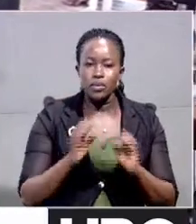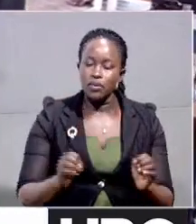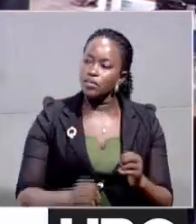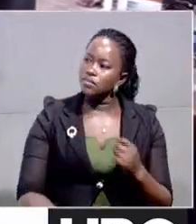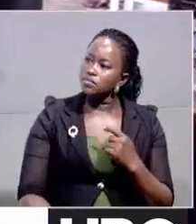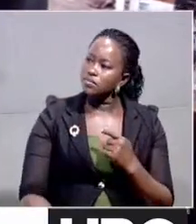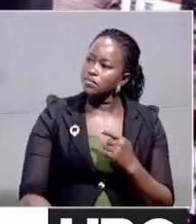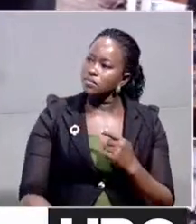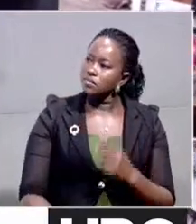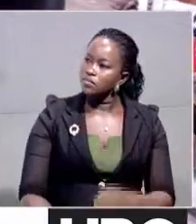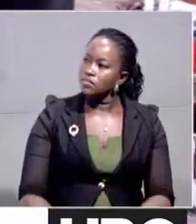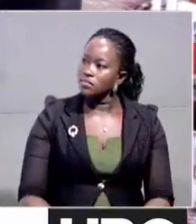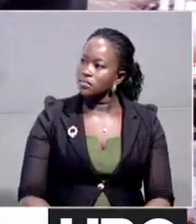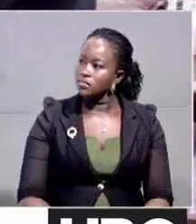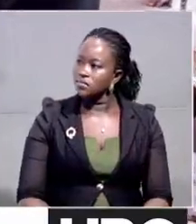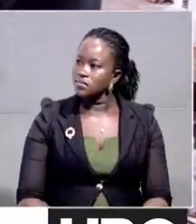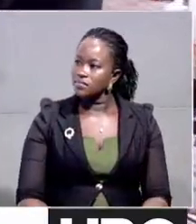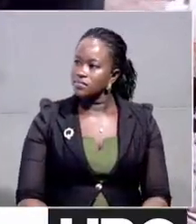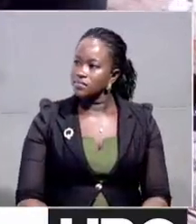in